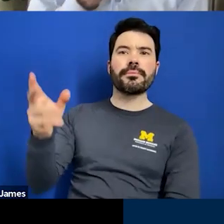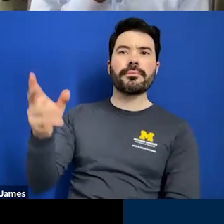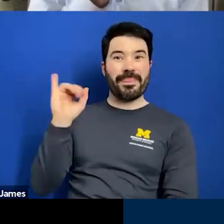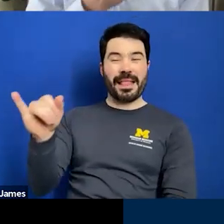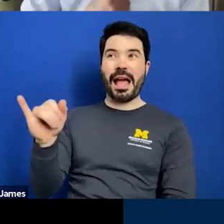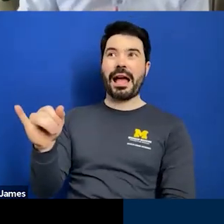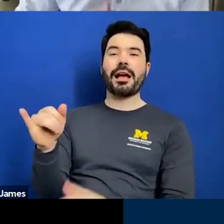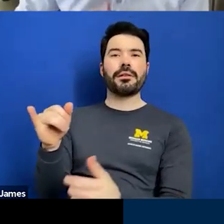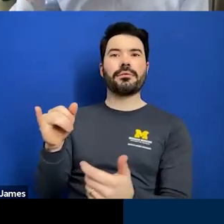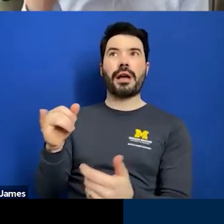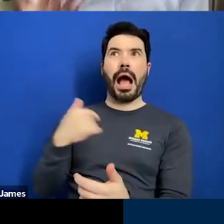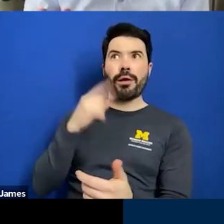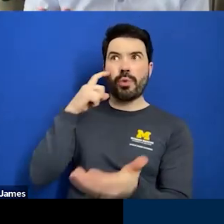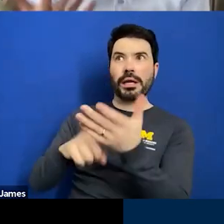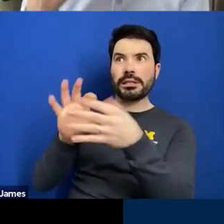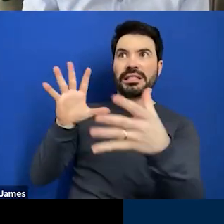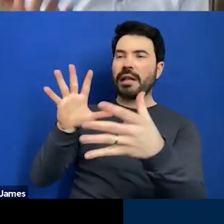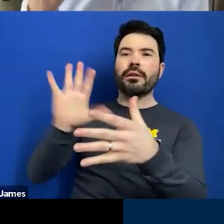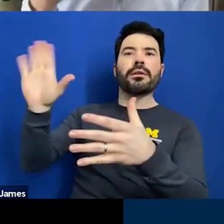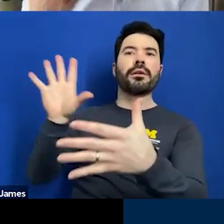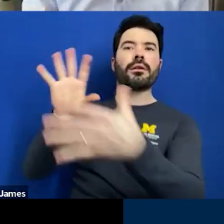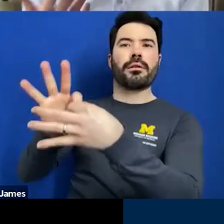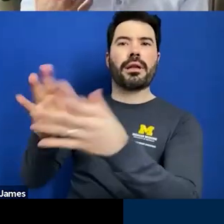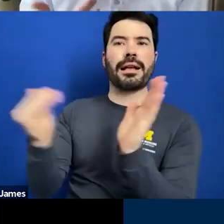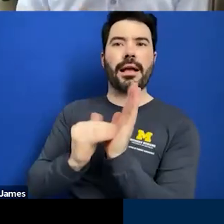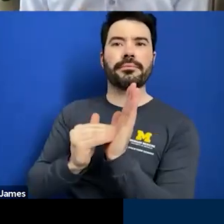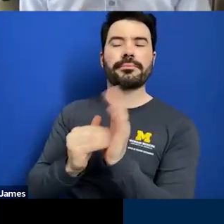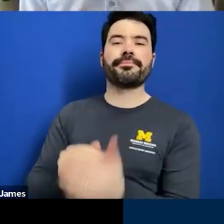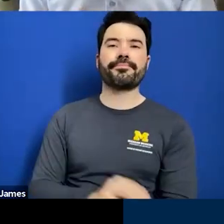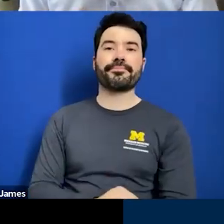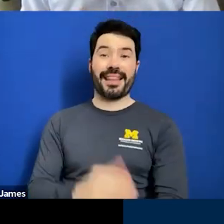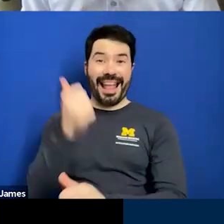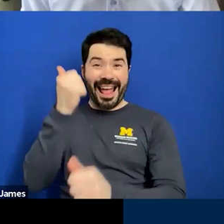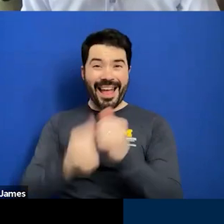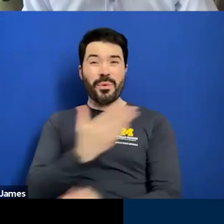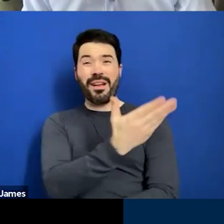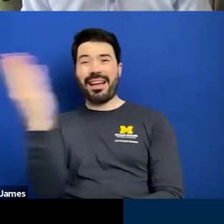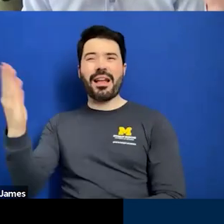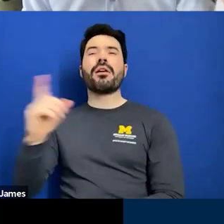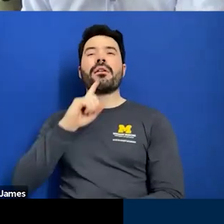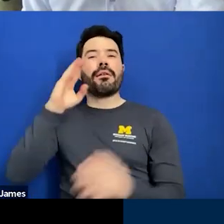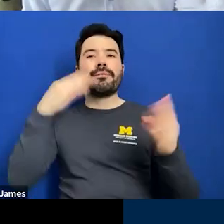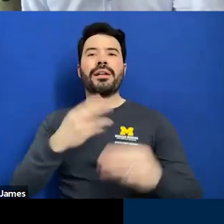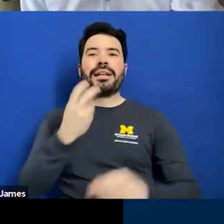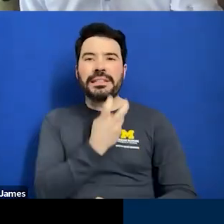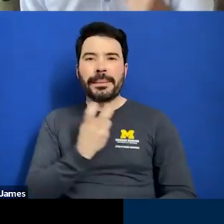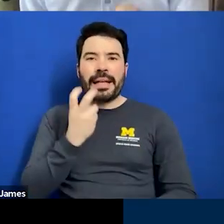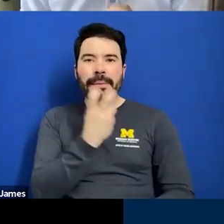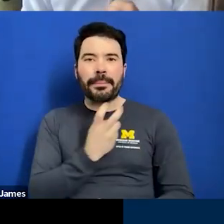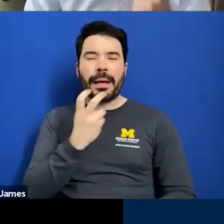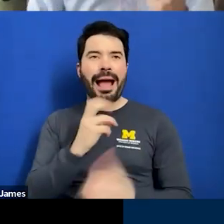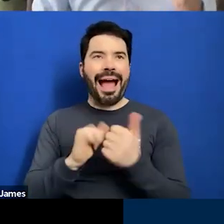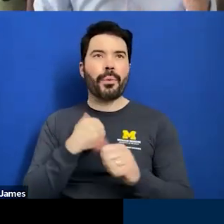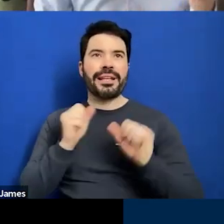important. So as I mentioned, everyone is focused on speech. How do we improve that speech perception